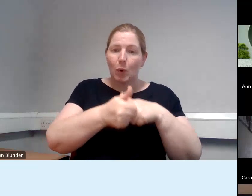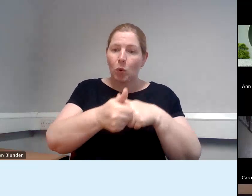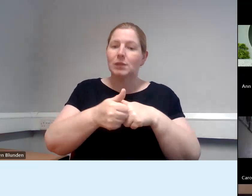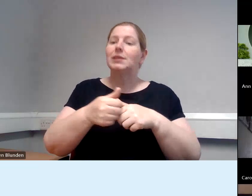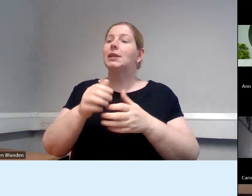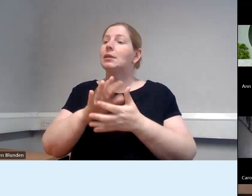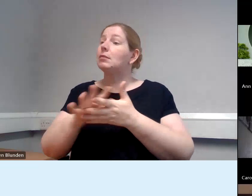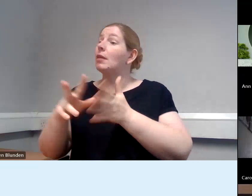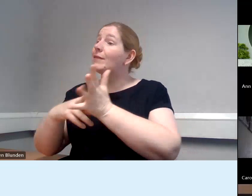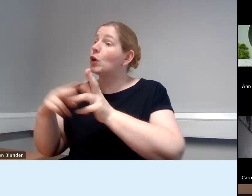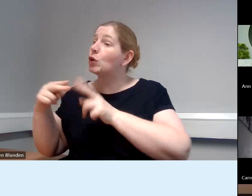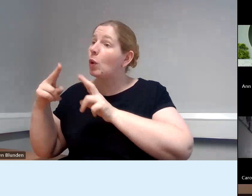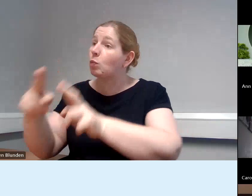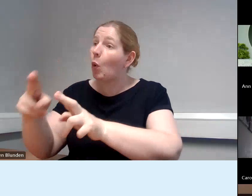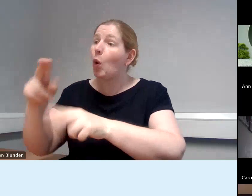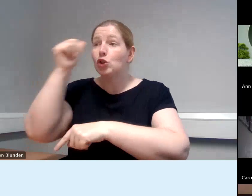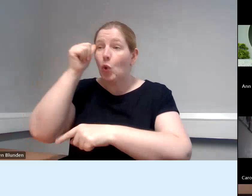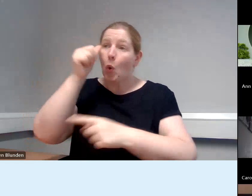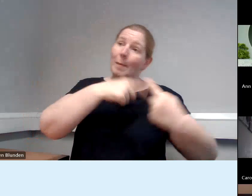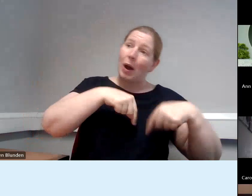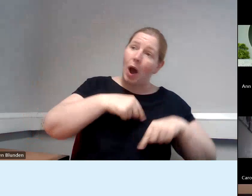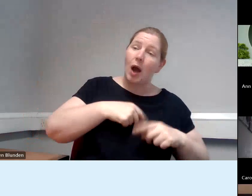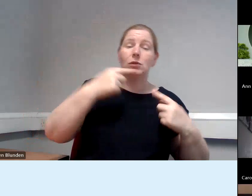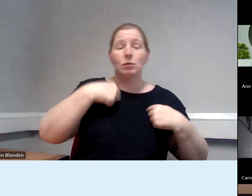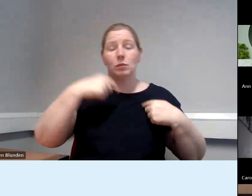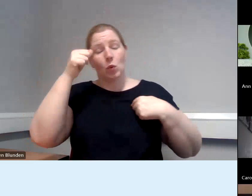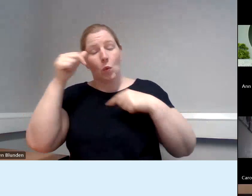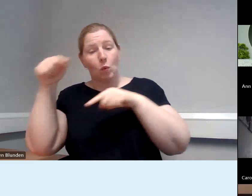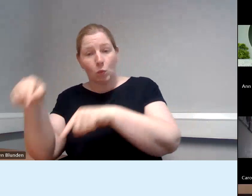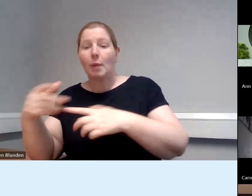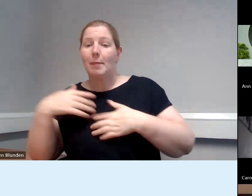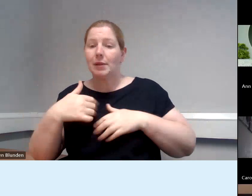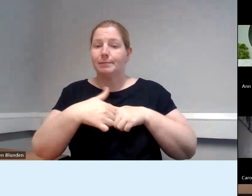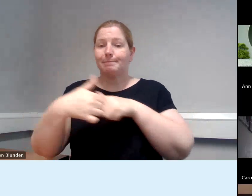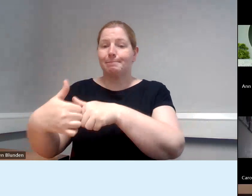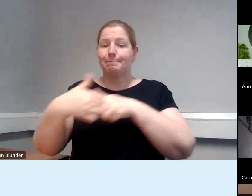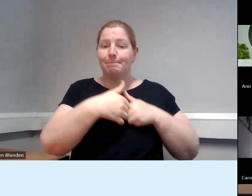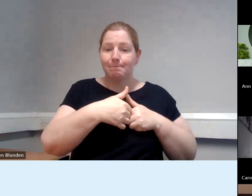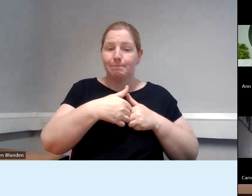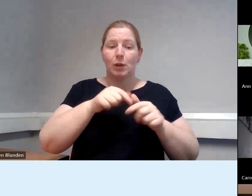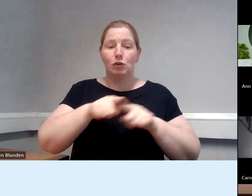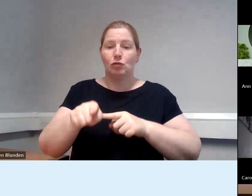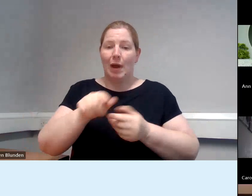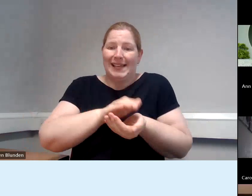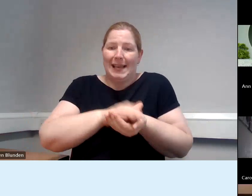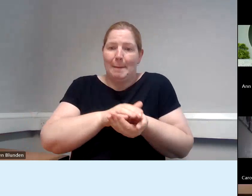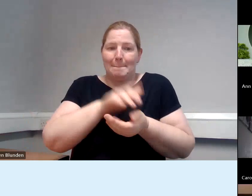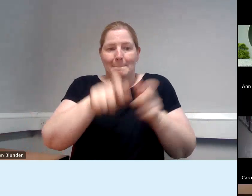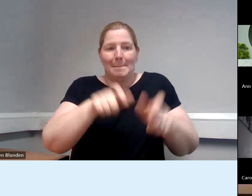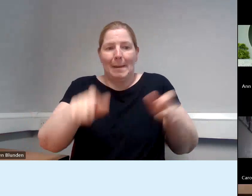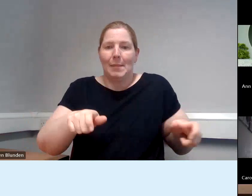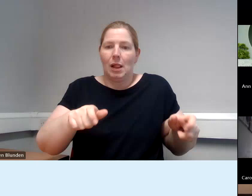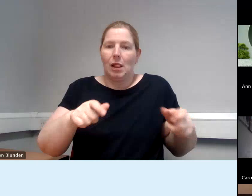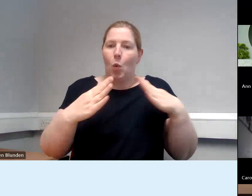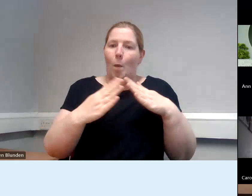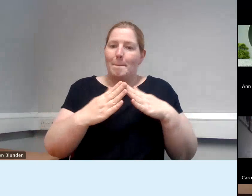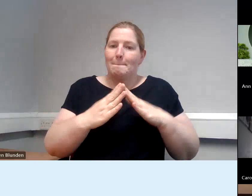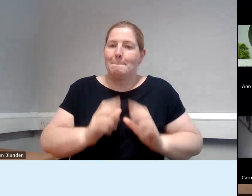virtual wards know about us really, so that we can also support to try and keep those people at home for as long as possible